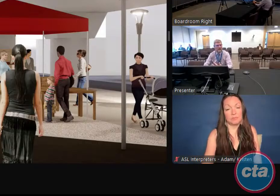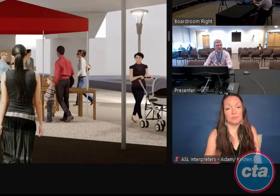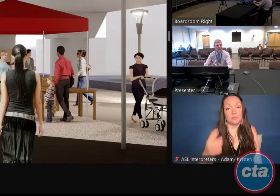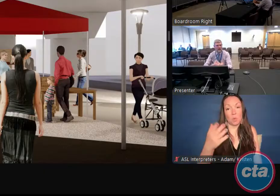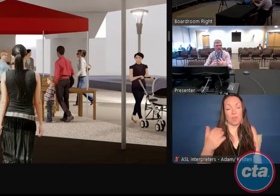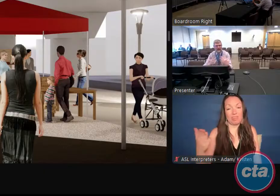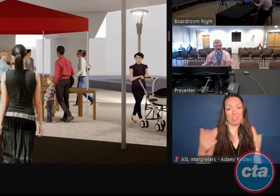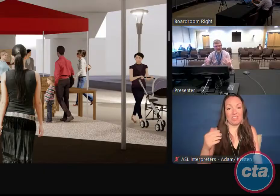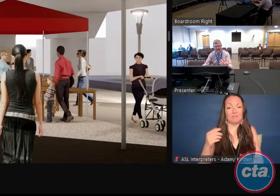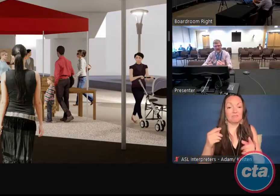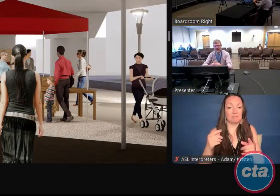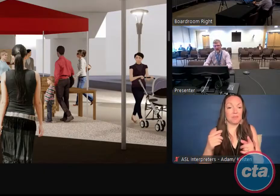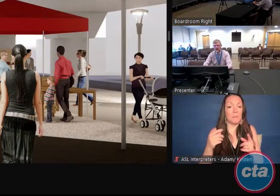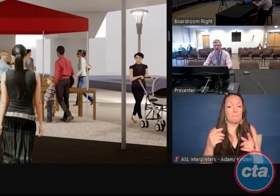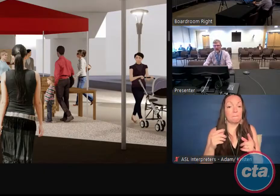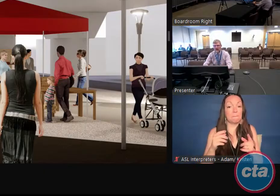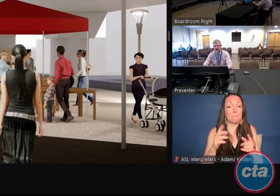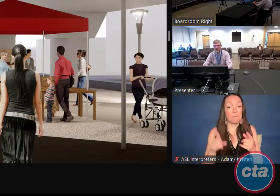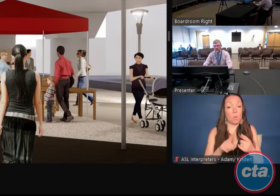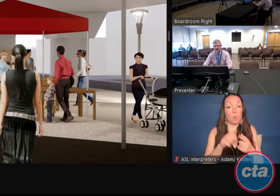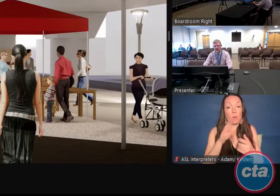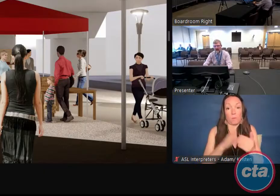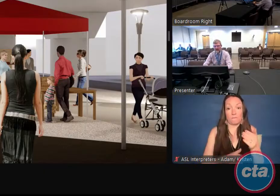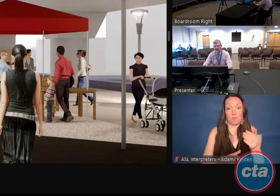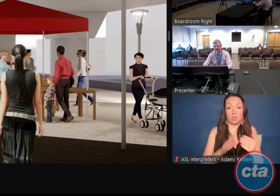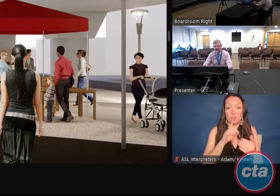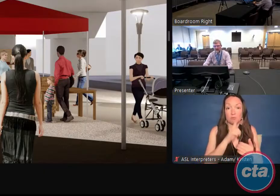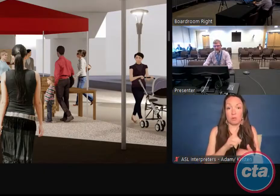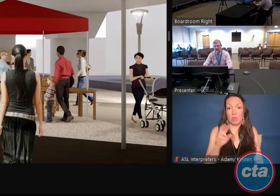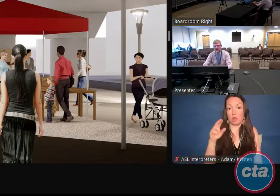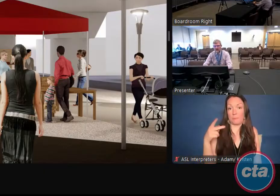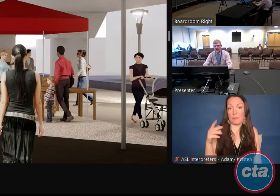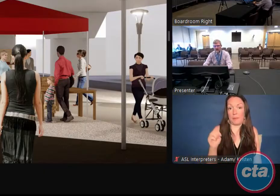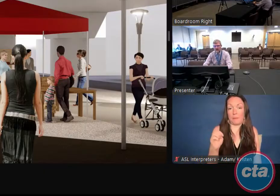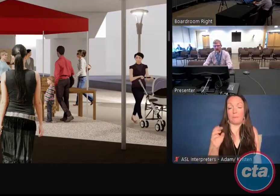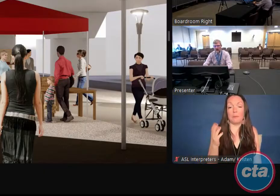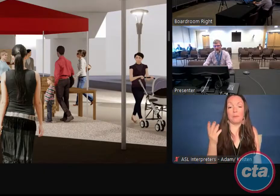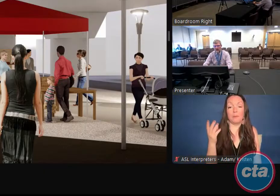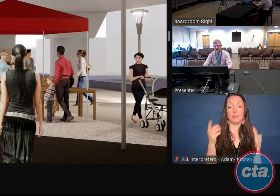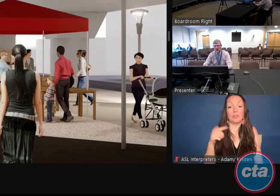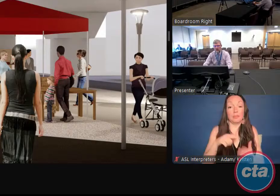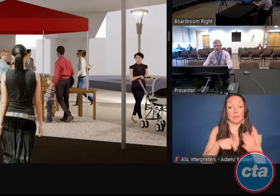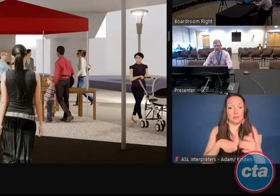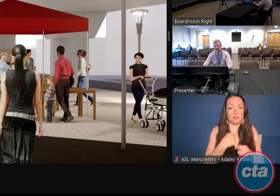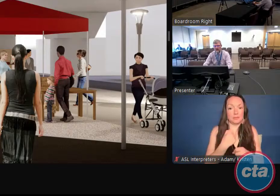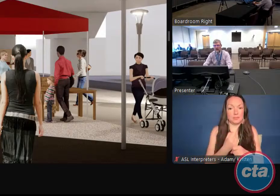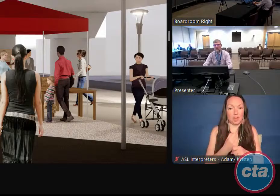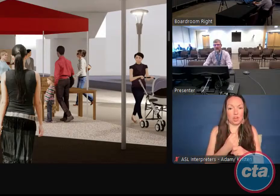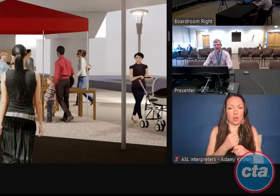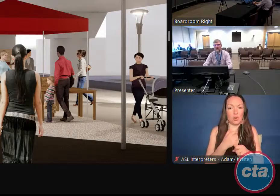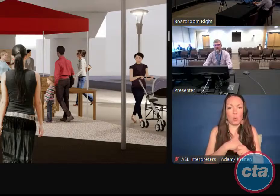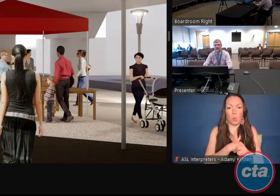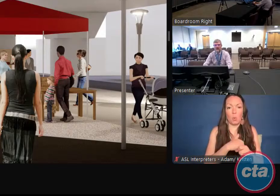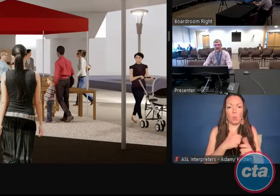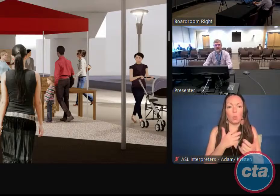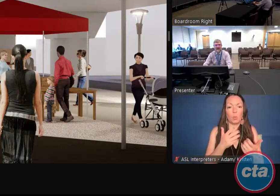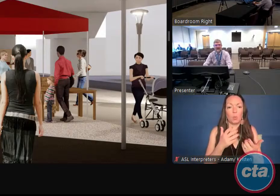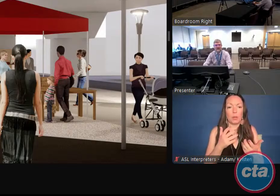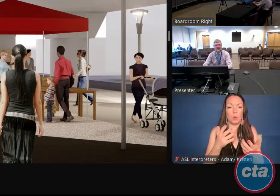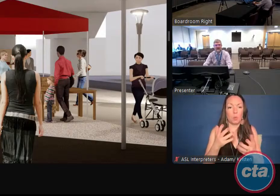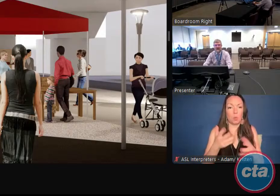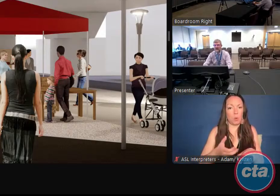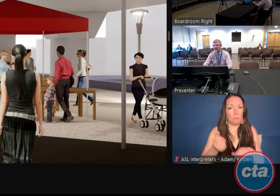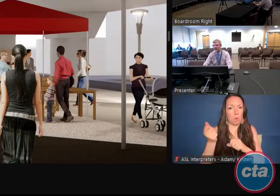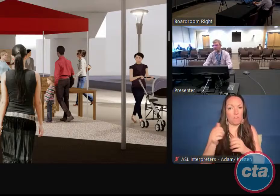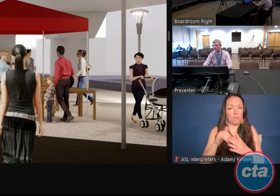real RPM this year, our board took action a few years ago to remove the historical embankment. So as we got